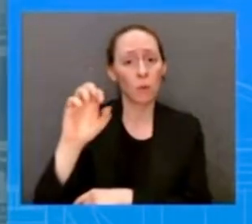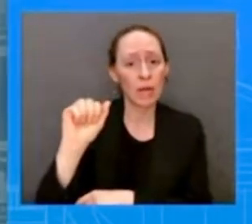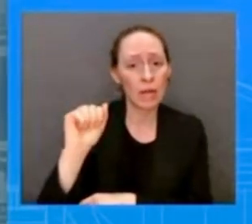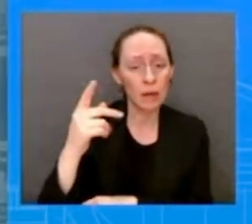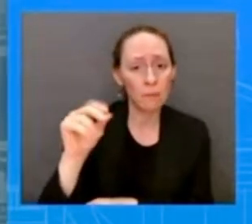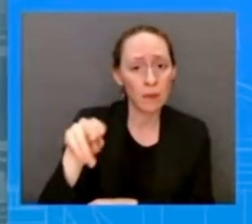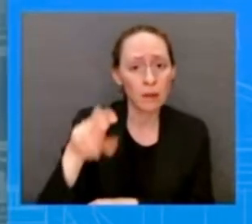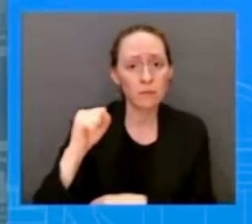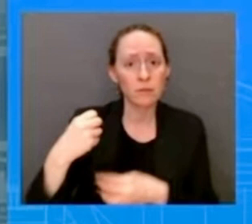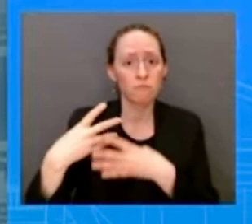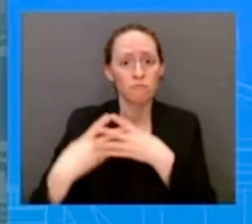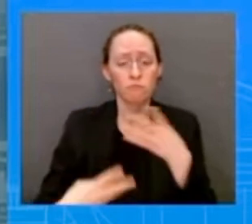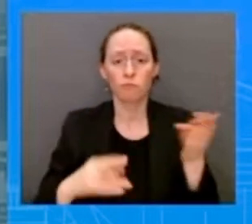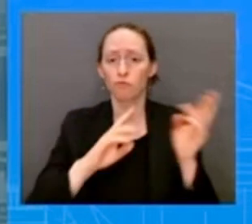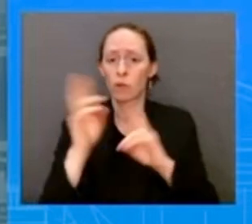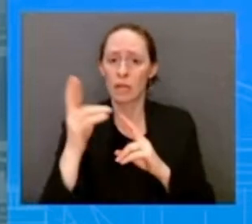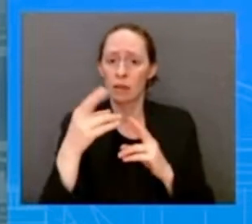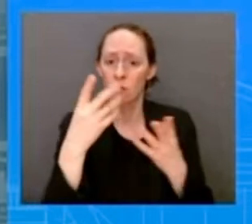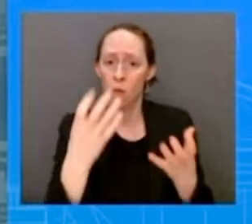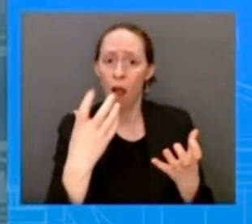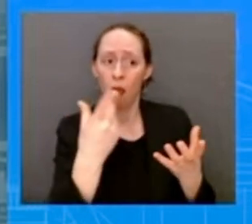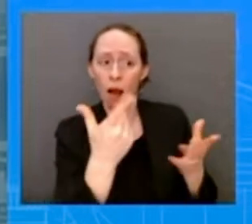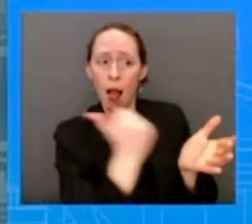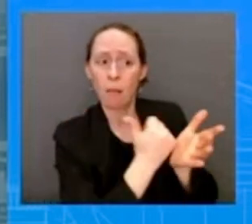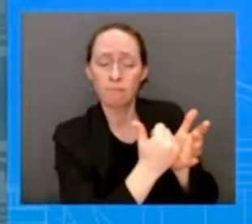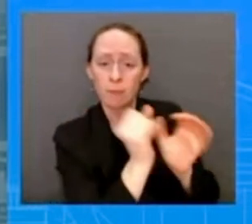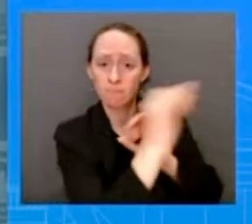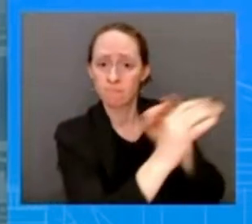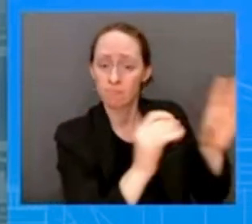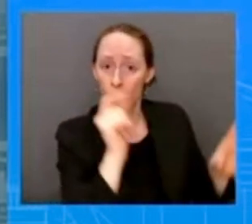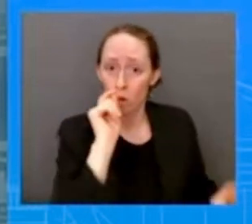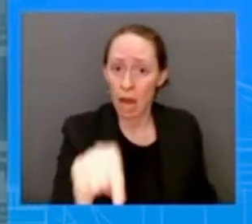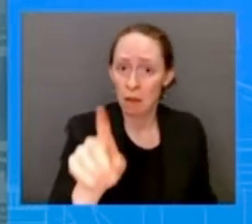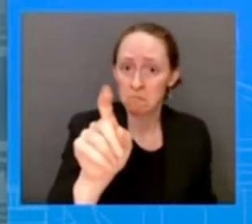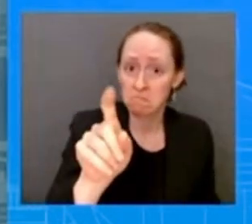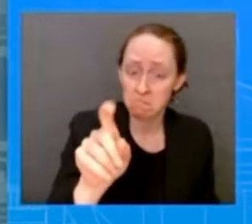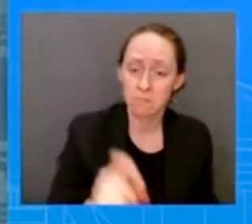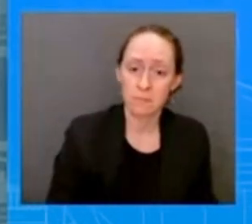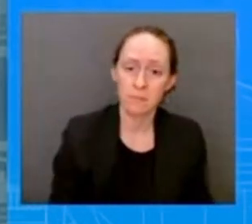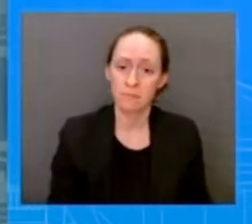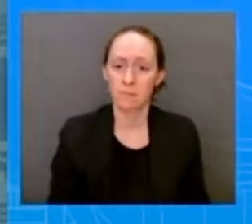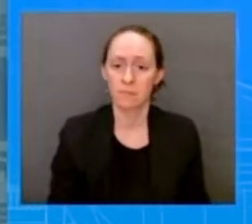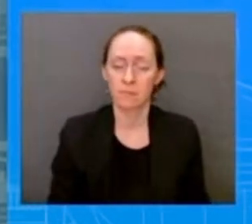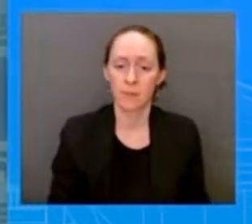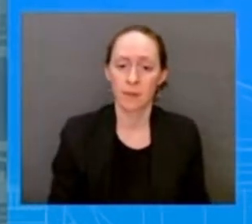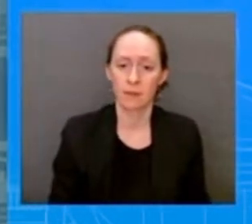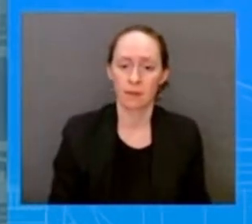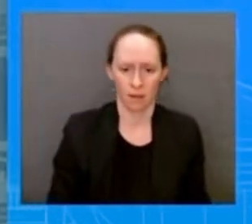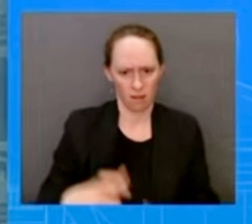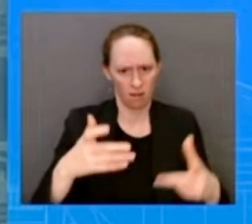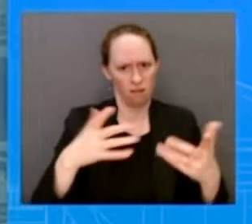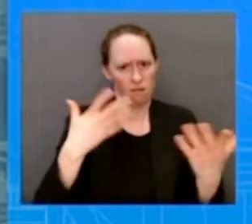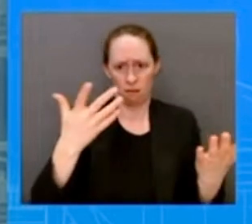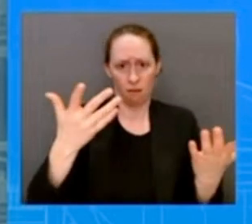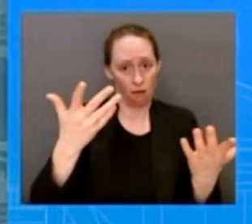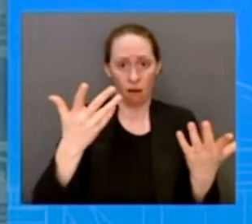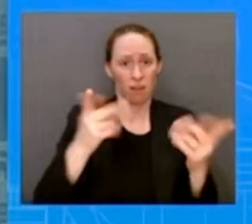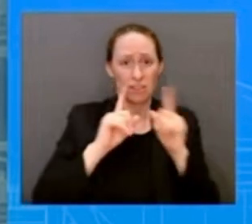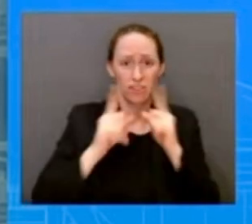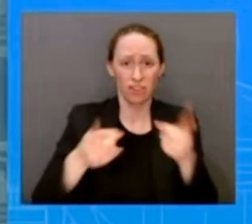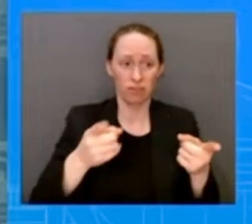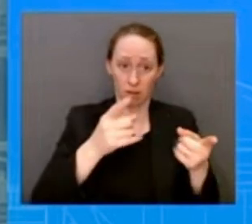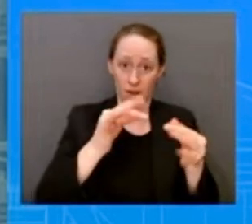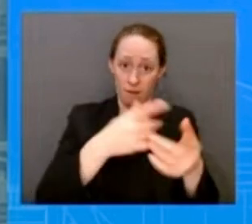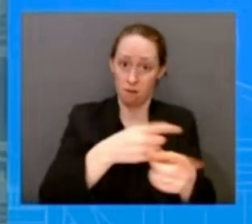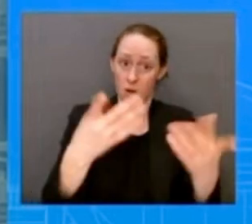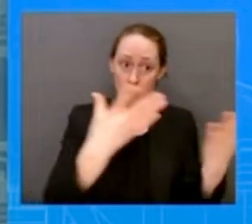support Ukraine to the best that they can. And we don't want any nation to help Russia kill more Ukrainians. But it's